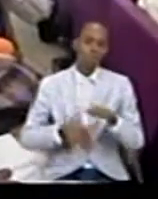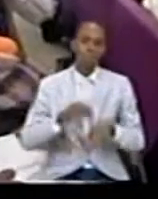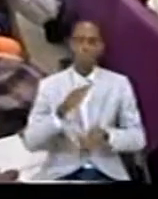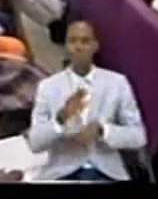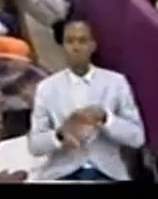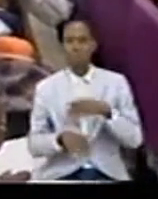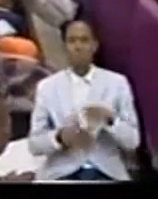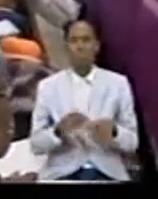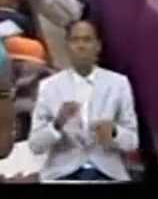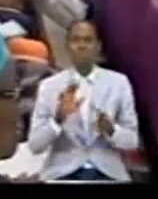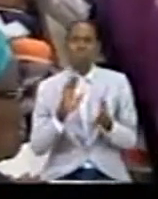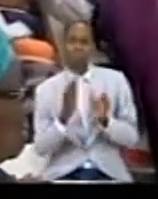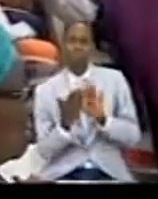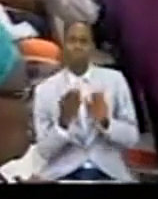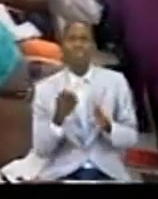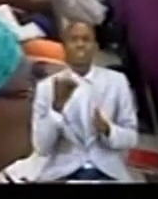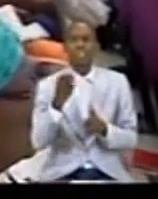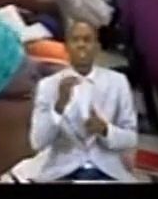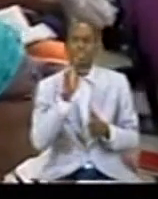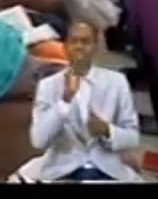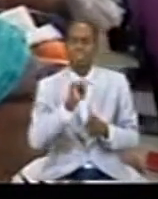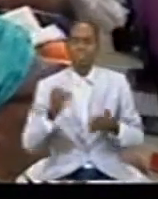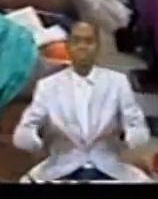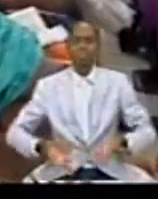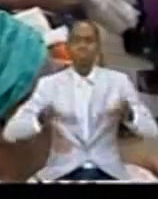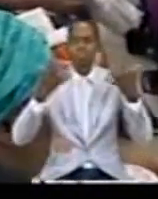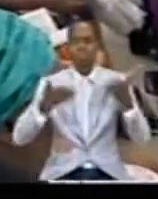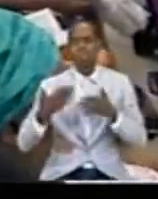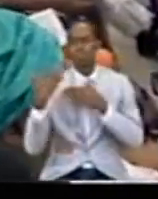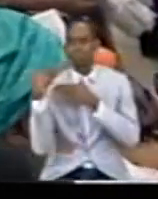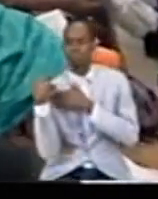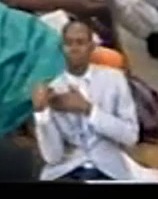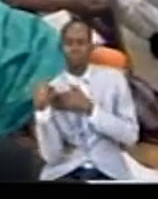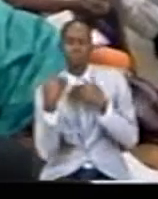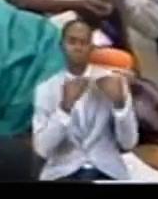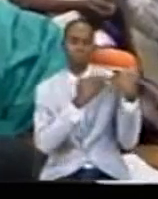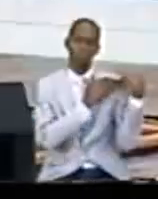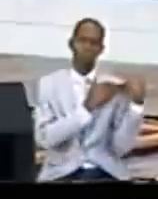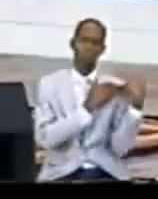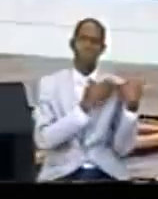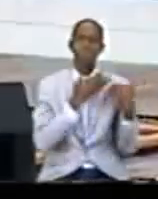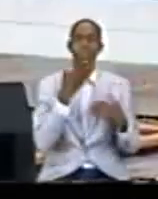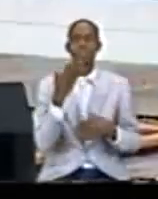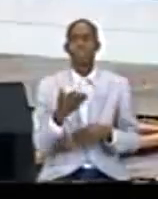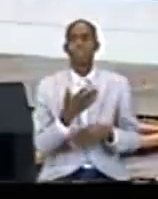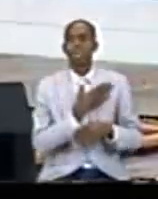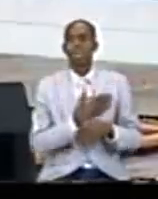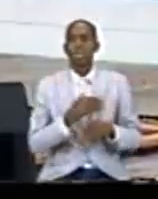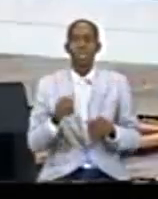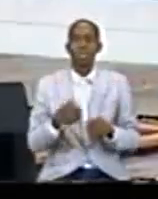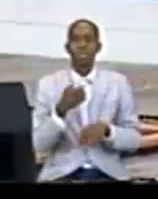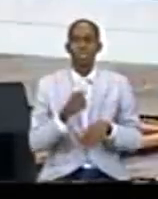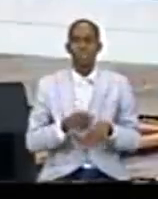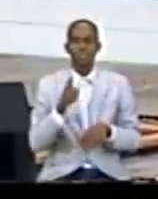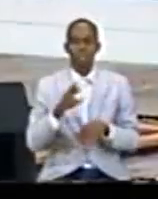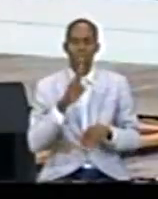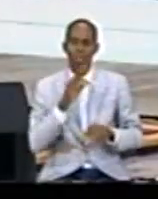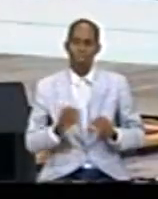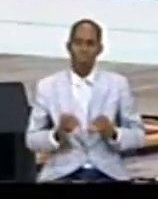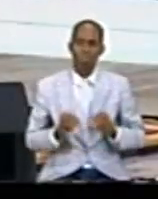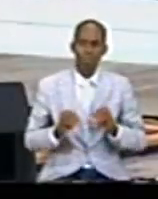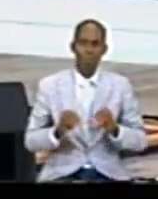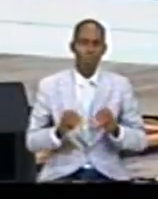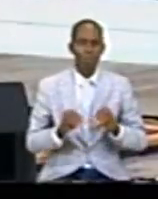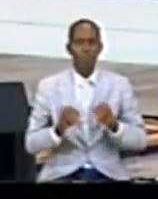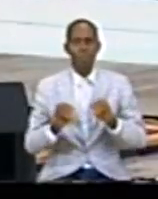there's a load on their shoulder and it's pressing them down. And anytime they're moving on, and when